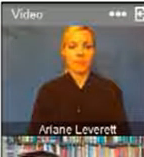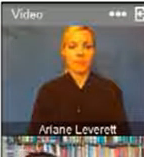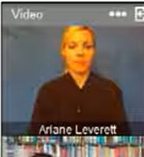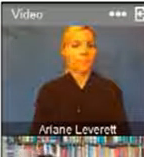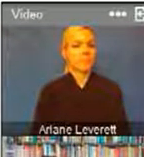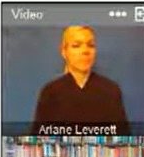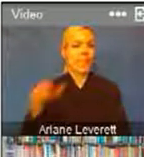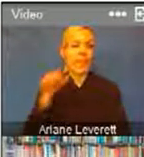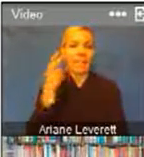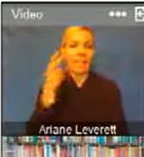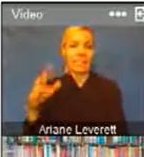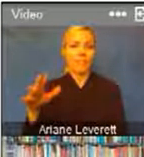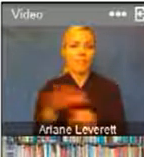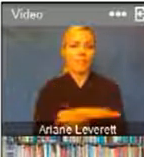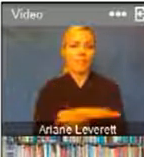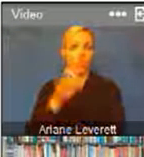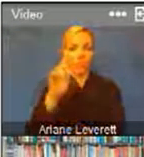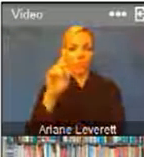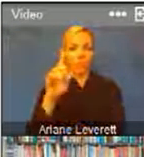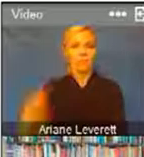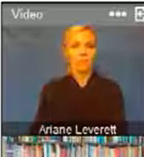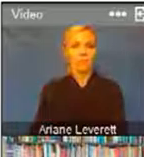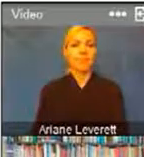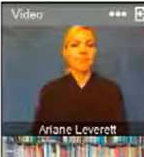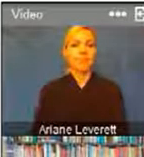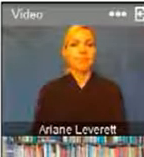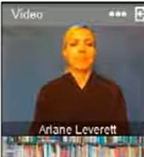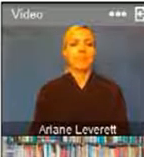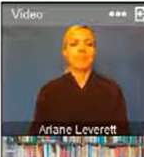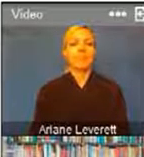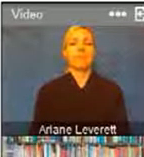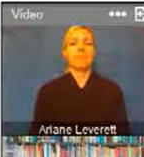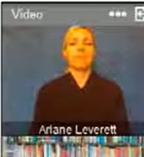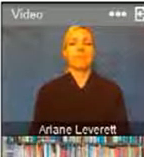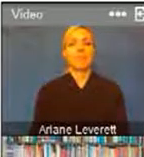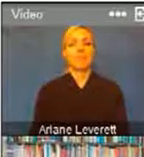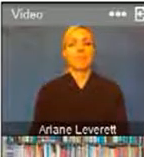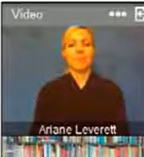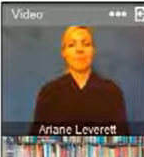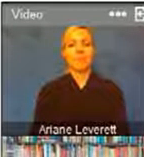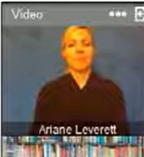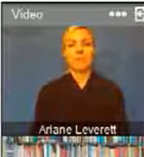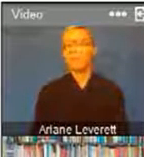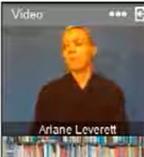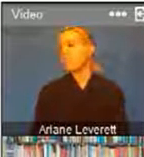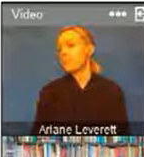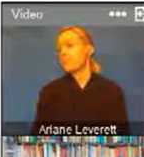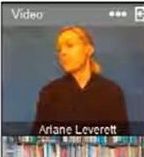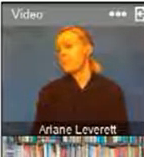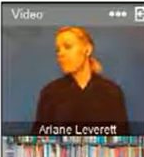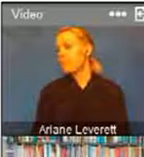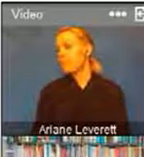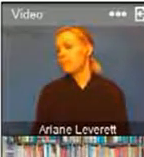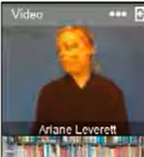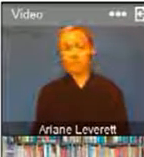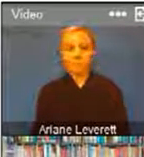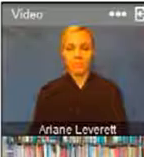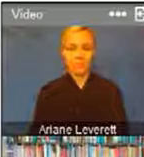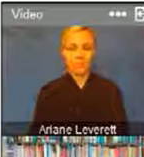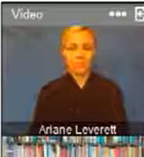ensure inclusive development in all areas, implementation, monitoring, research, financial